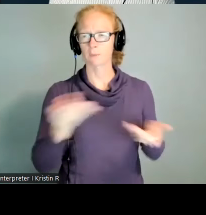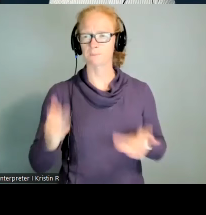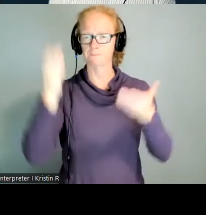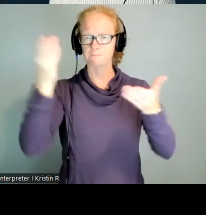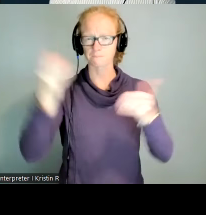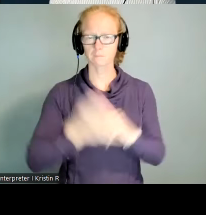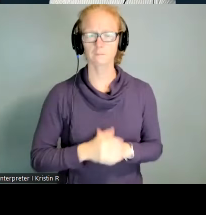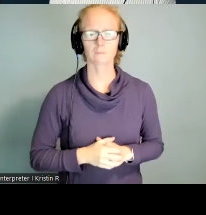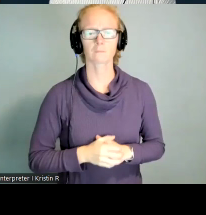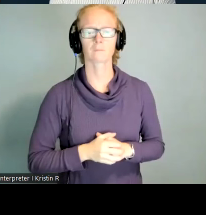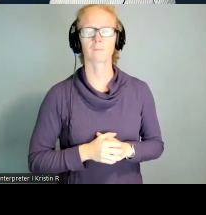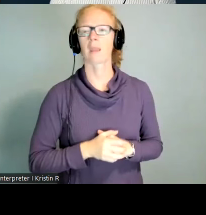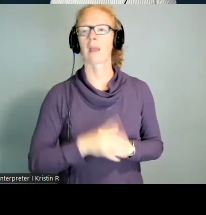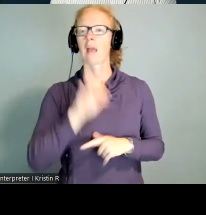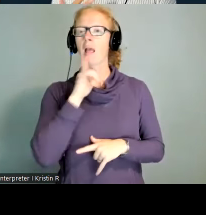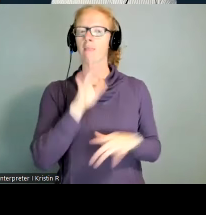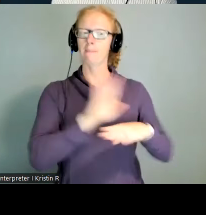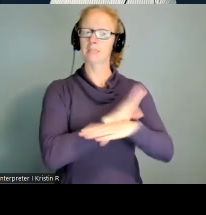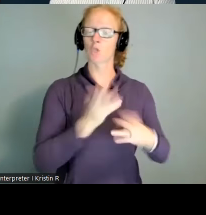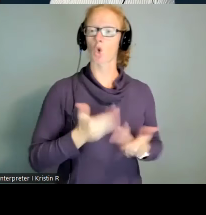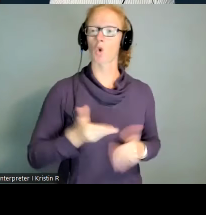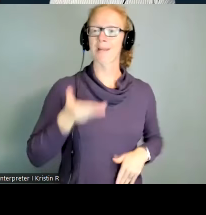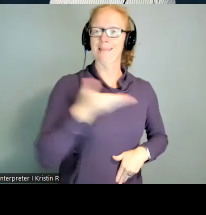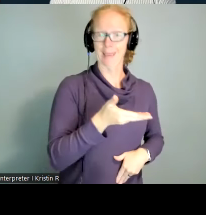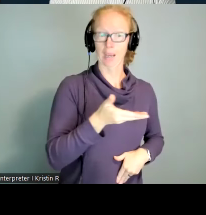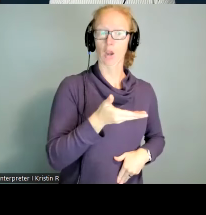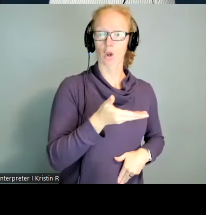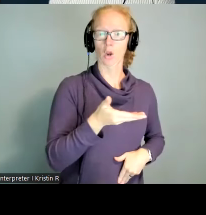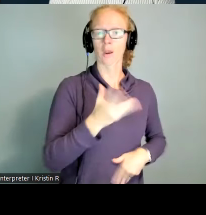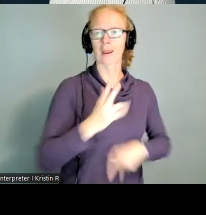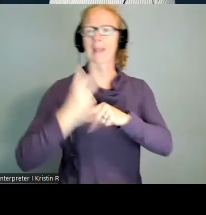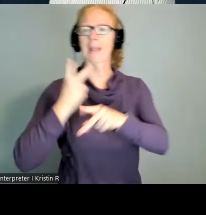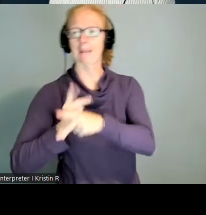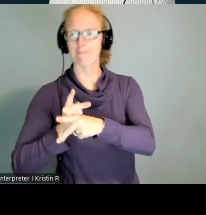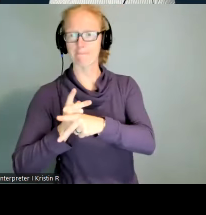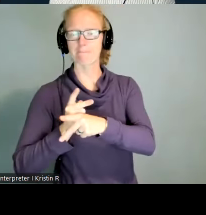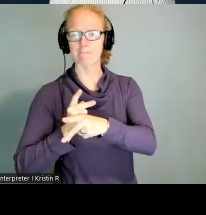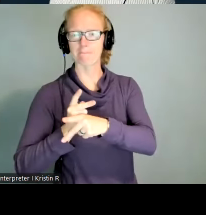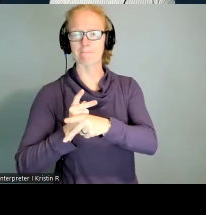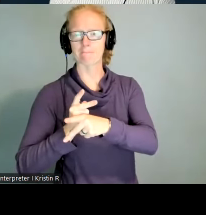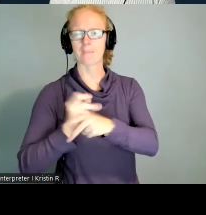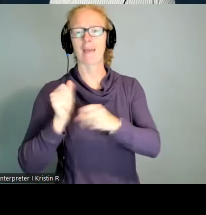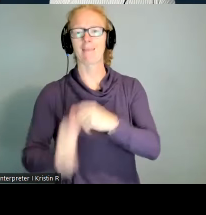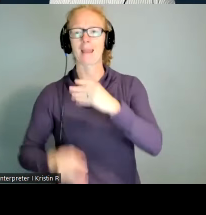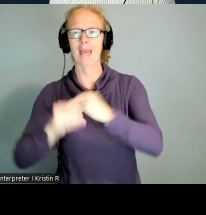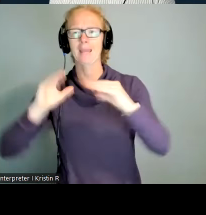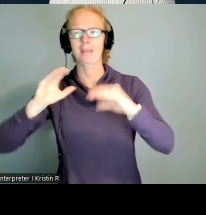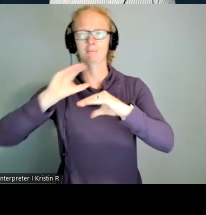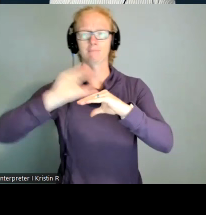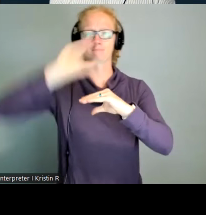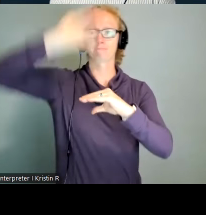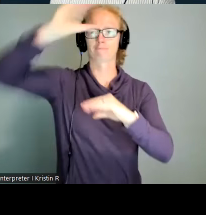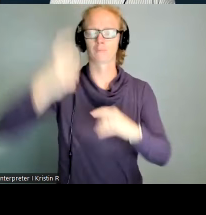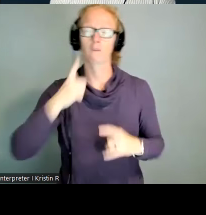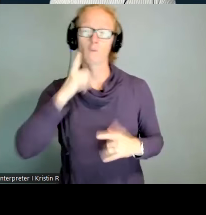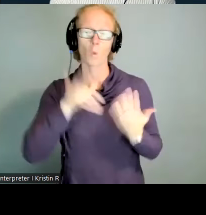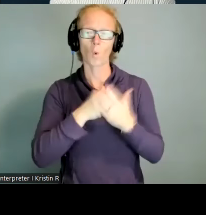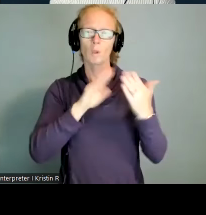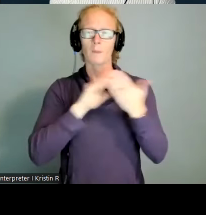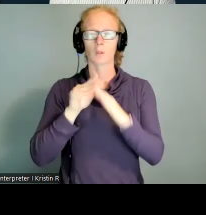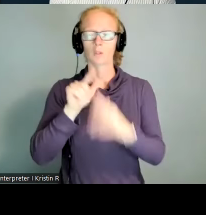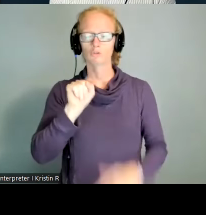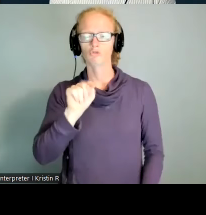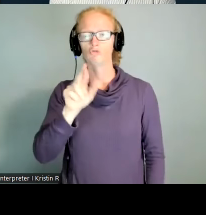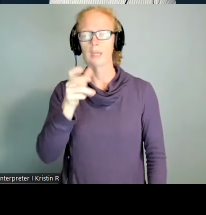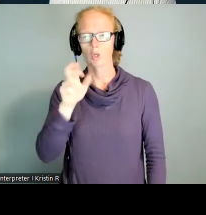existing legacy businesses, which addressed some of the challenges to do with the community, because the Trader Joe's was